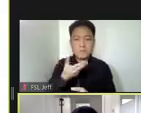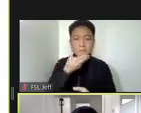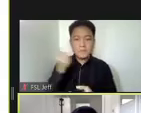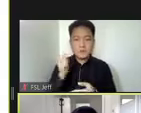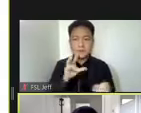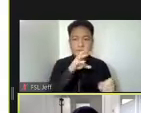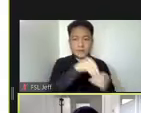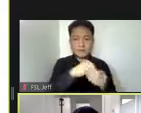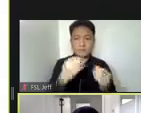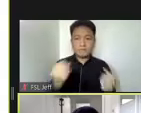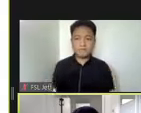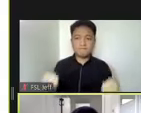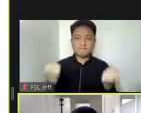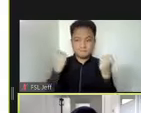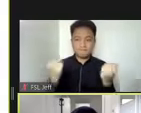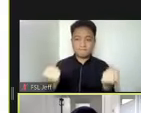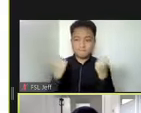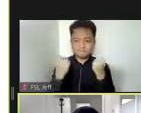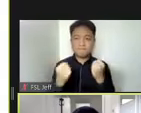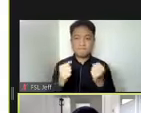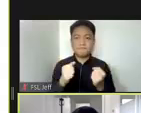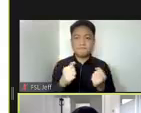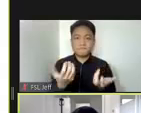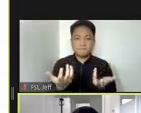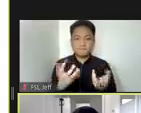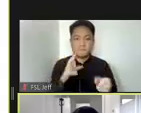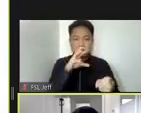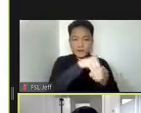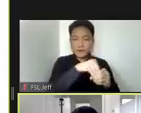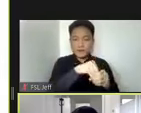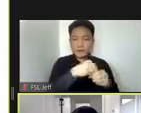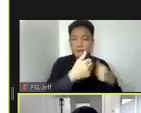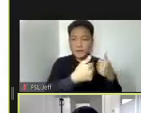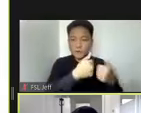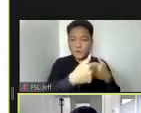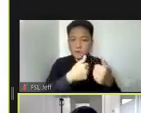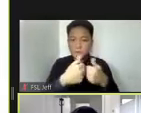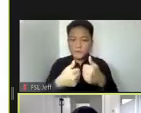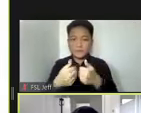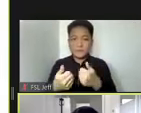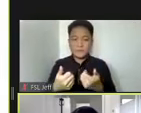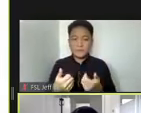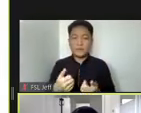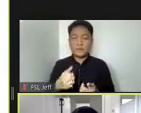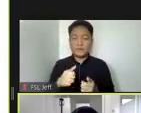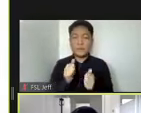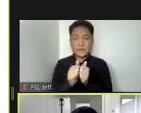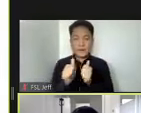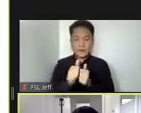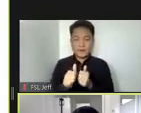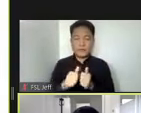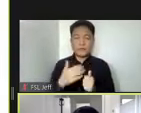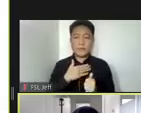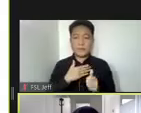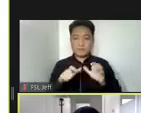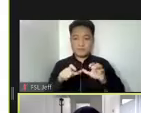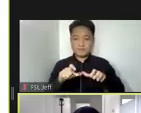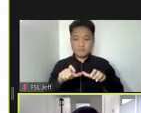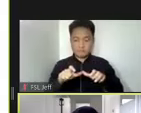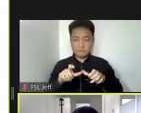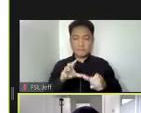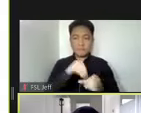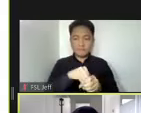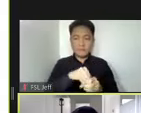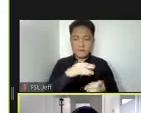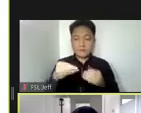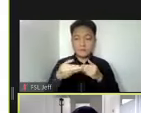my disability. And the rest is history. I became a champion local and national bench press